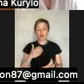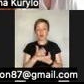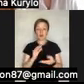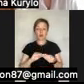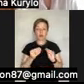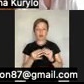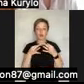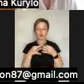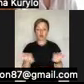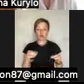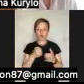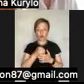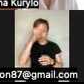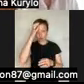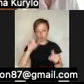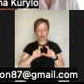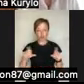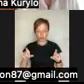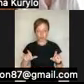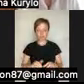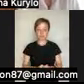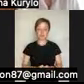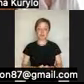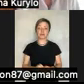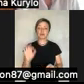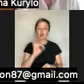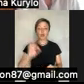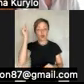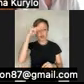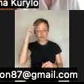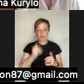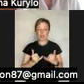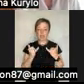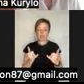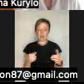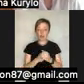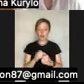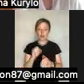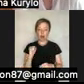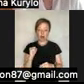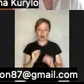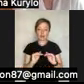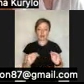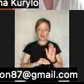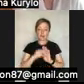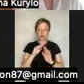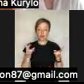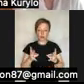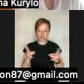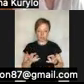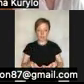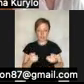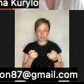they also further had challenges accessing the school education for